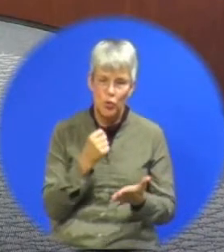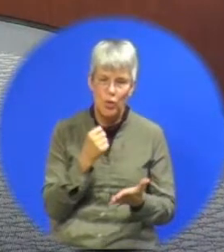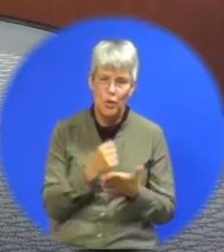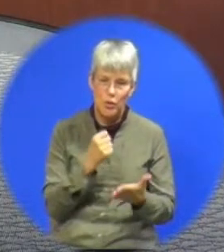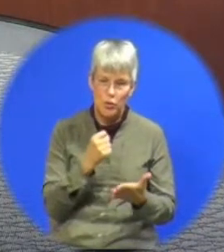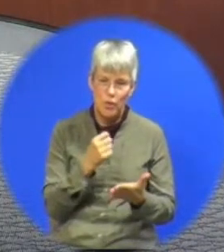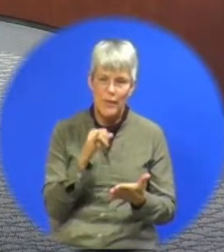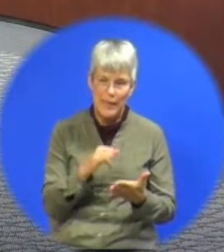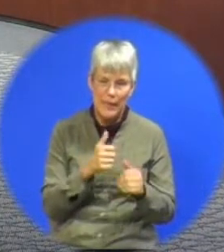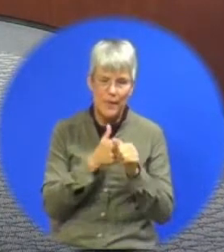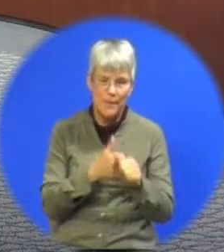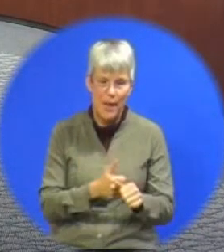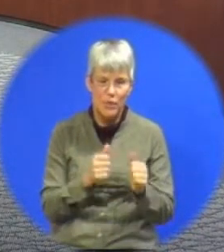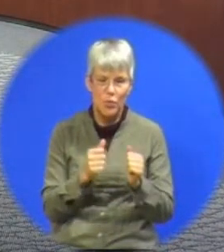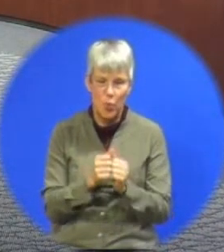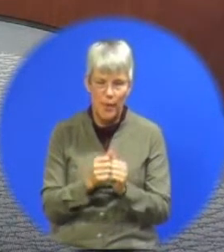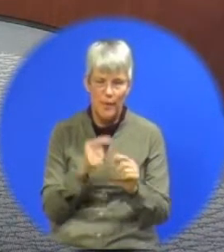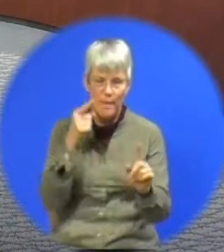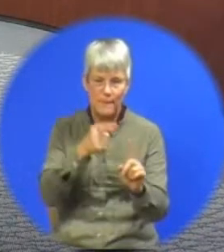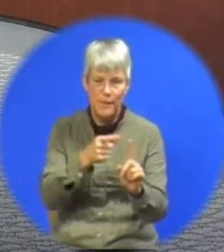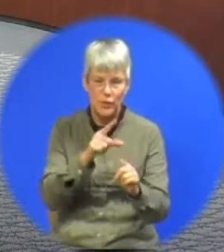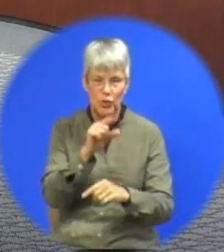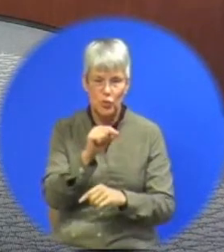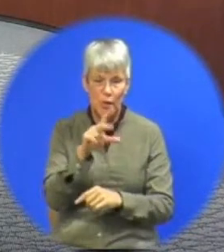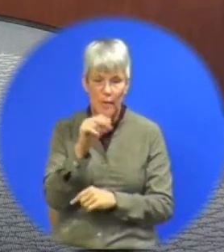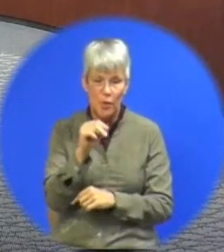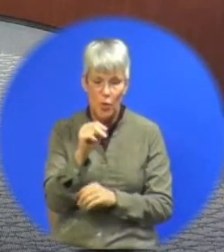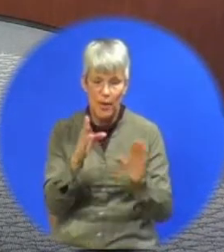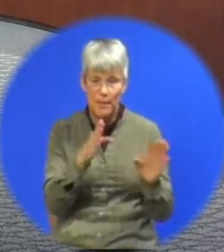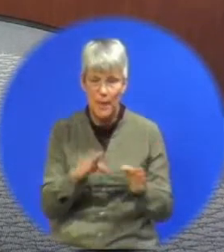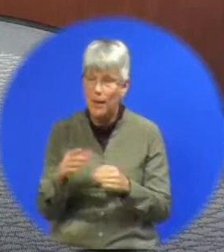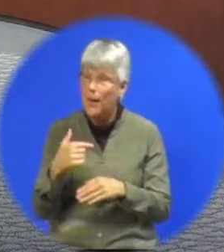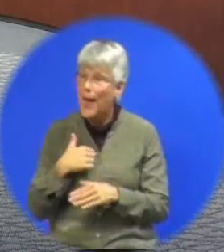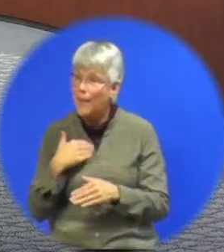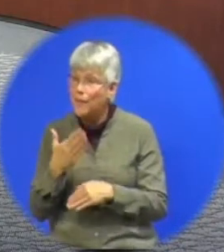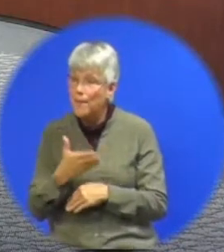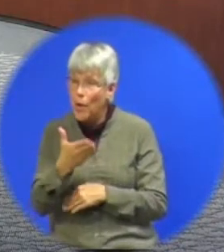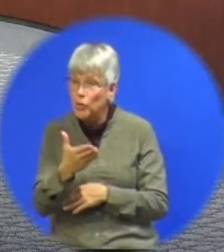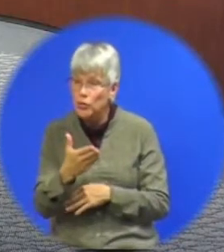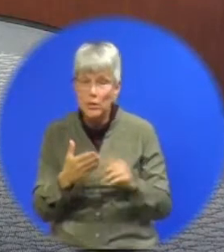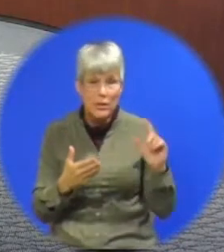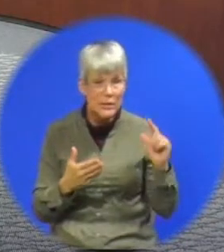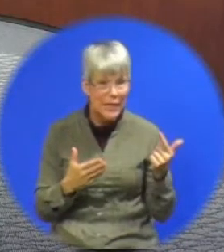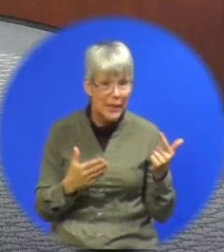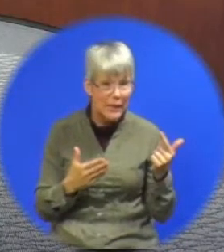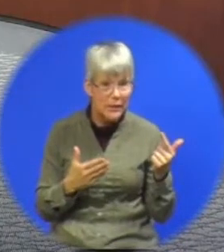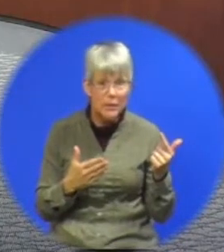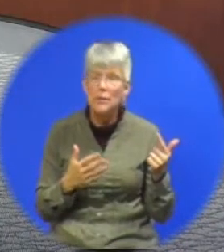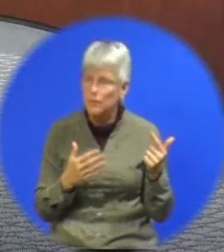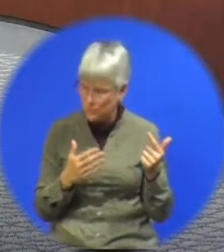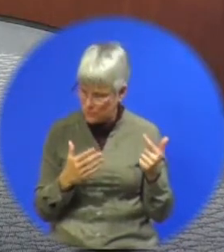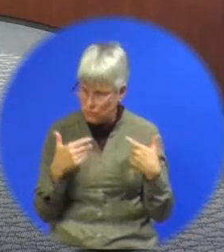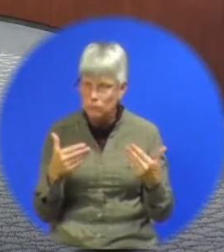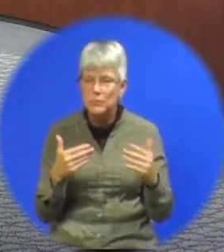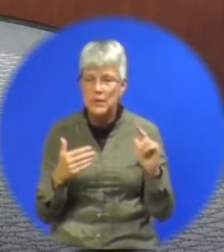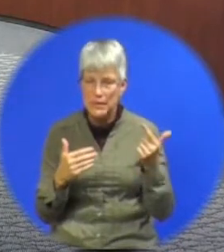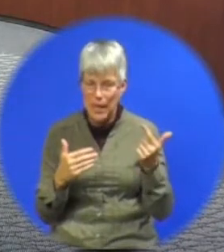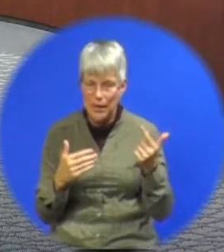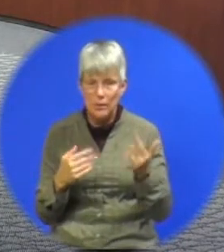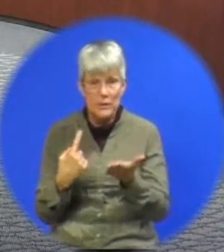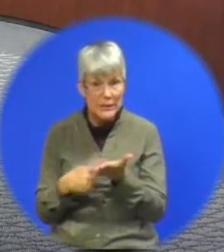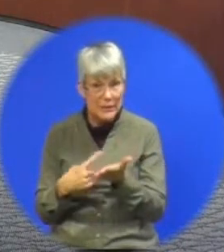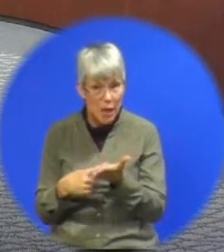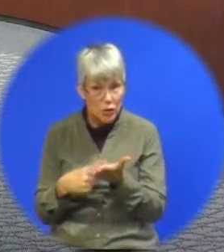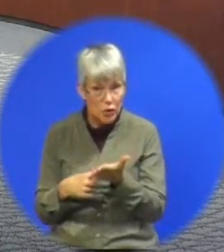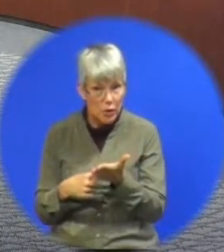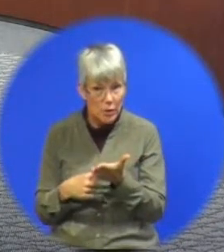in compliance with the Mission 2030 Land Development Plan. I have a motion. Do I have a second? Second. Any discussion?